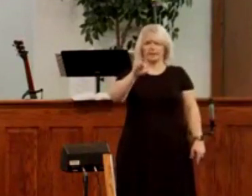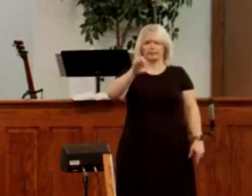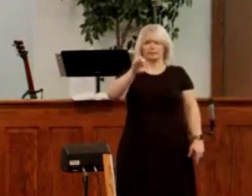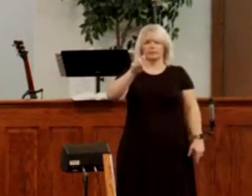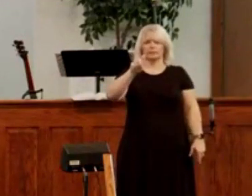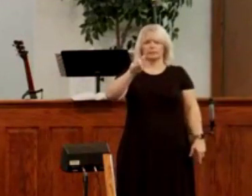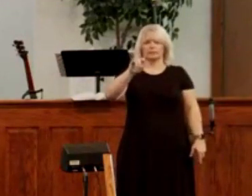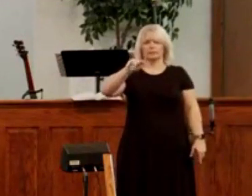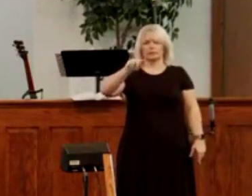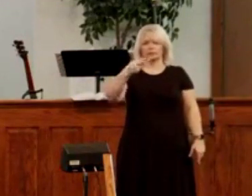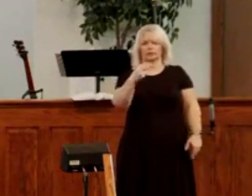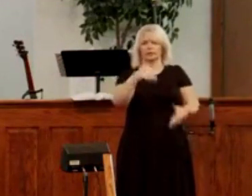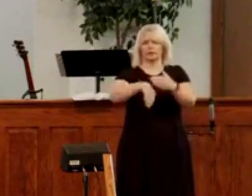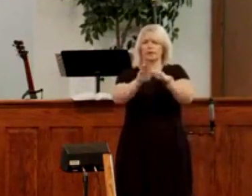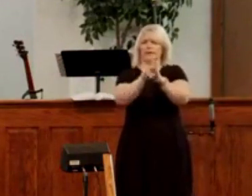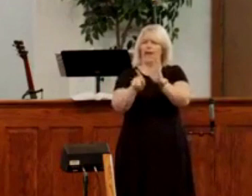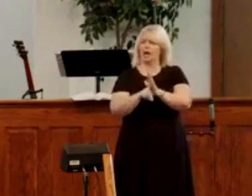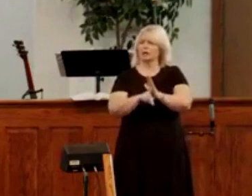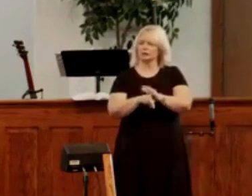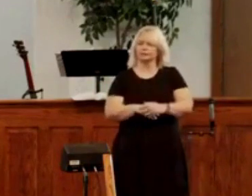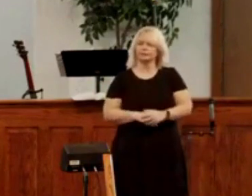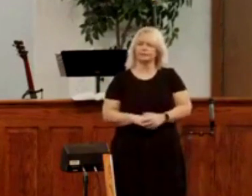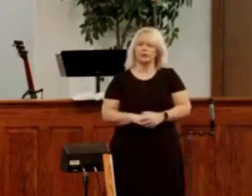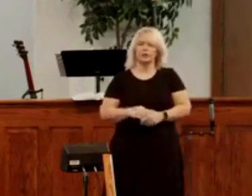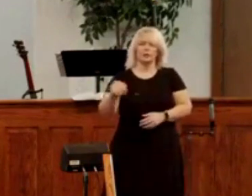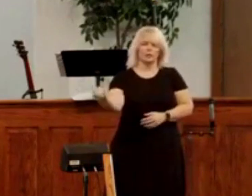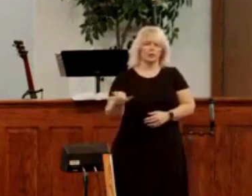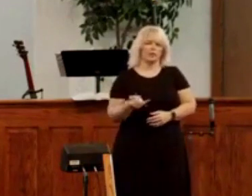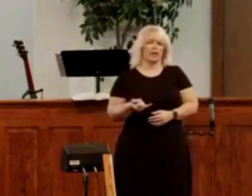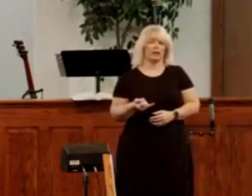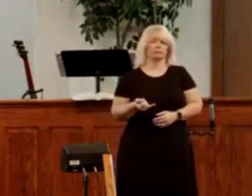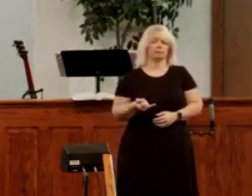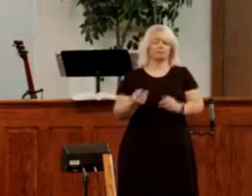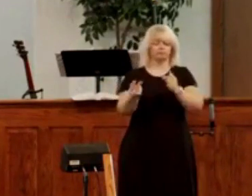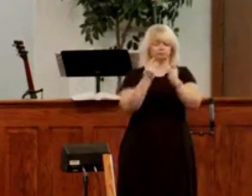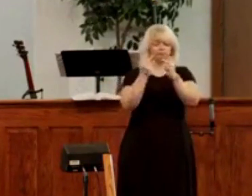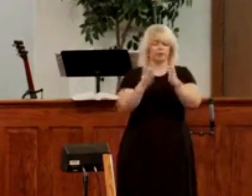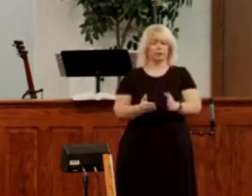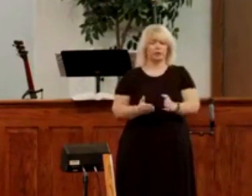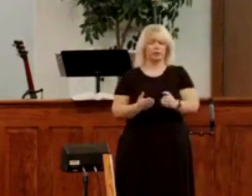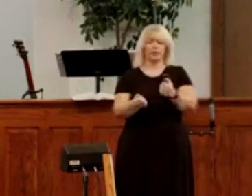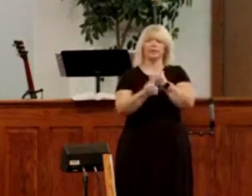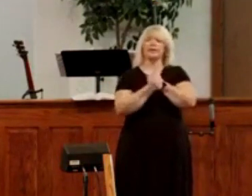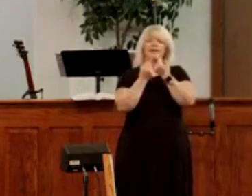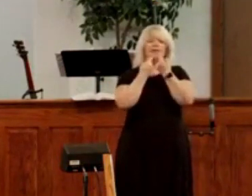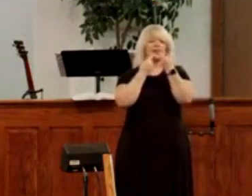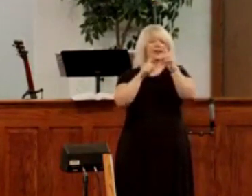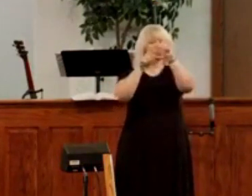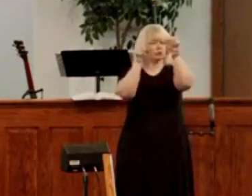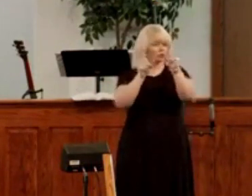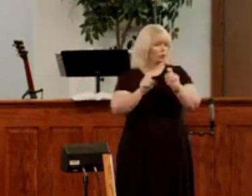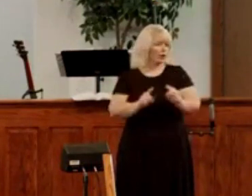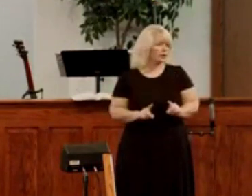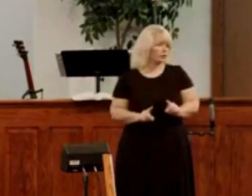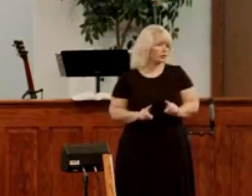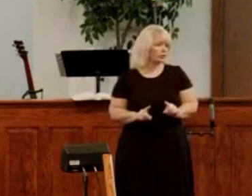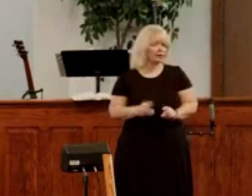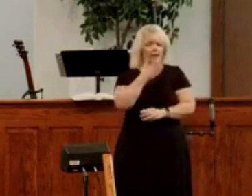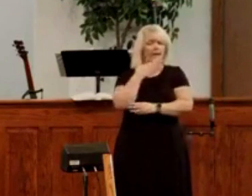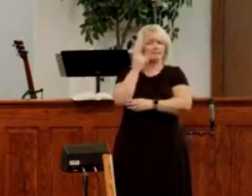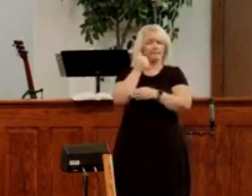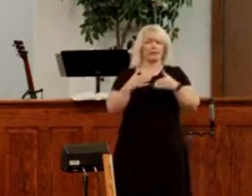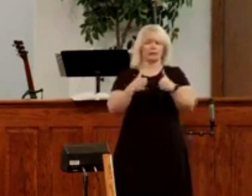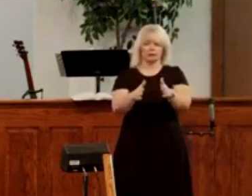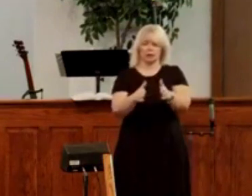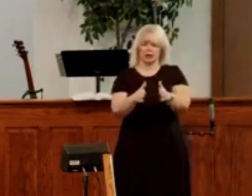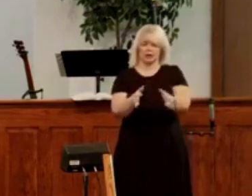we're just glad that you're with us today. And I want to invite you, if you are a visitor, we would love to answer any questions you might have about our church. And the best way to do that